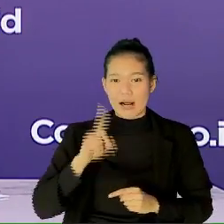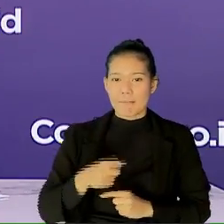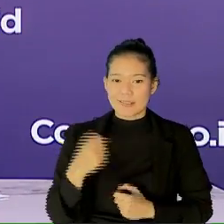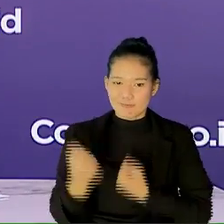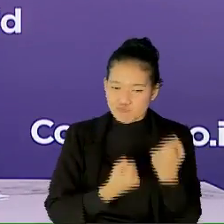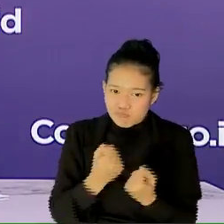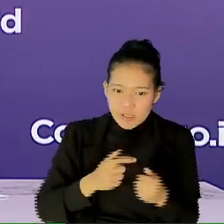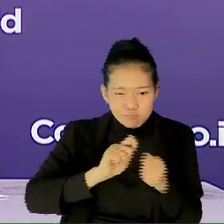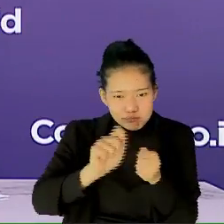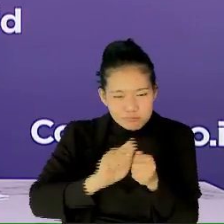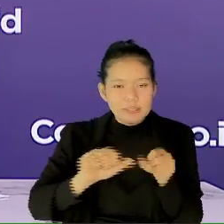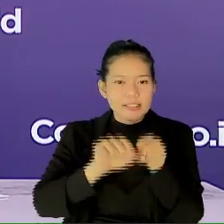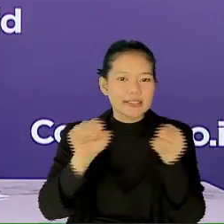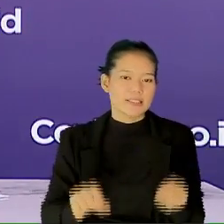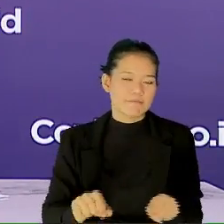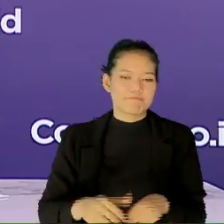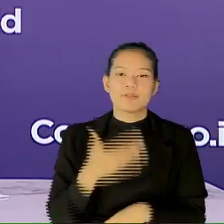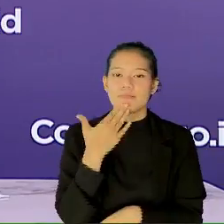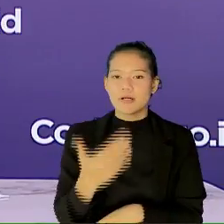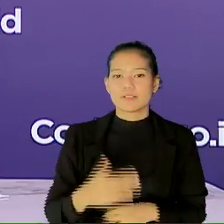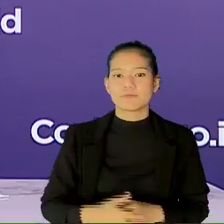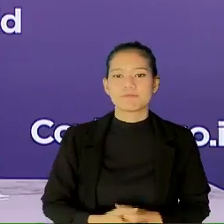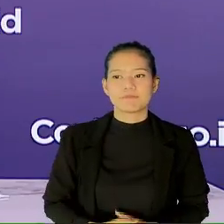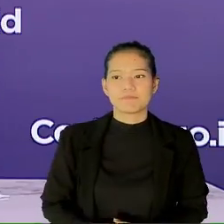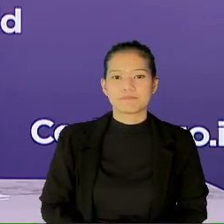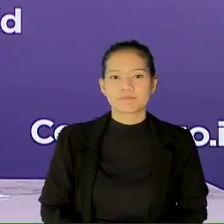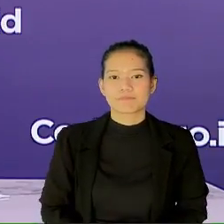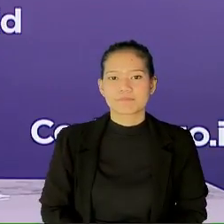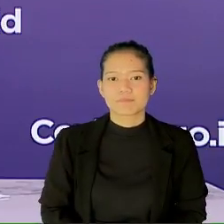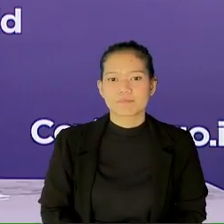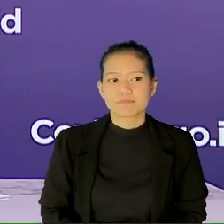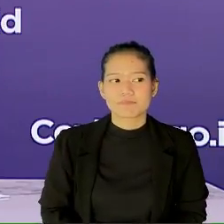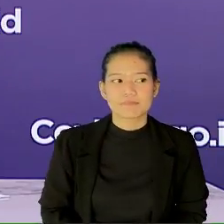data to public every day. Thank you.